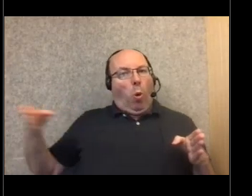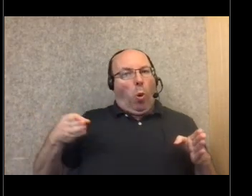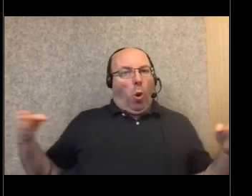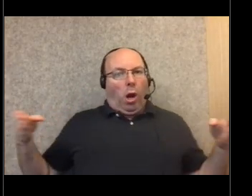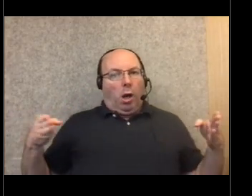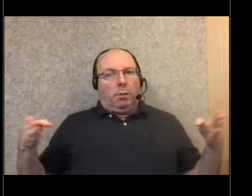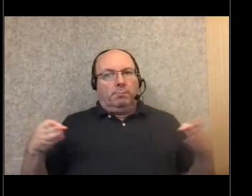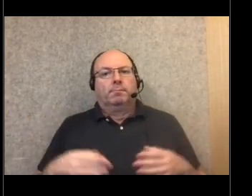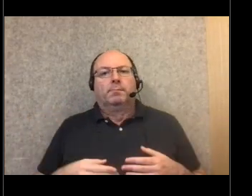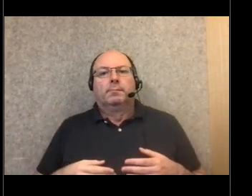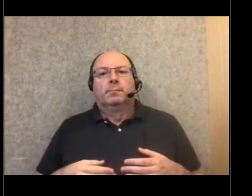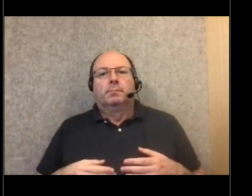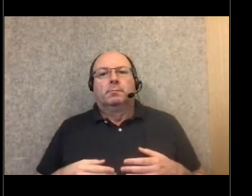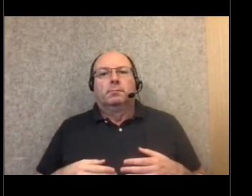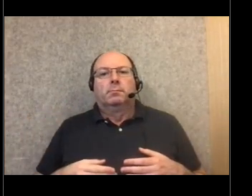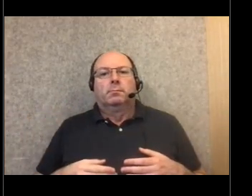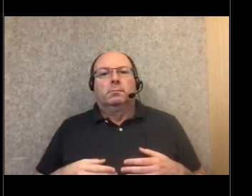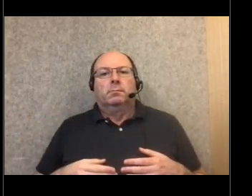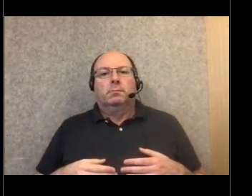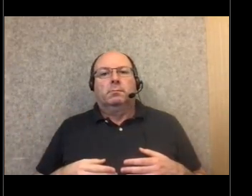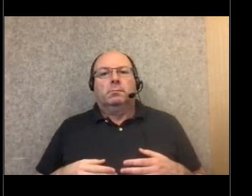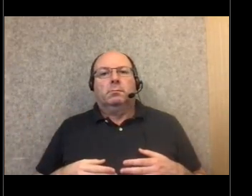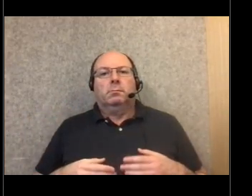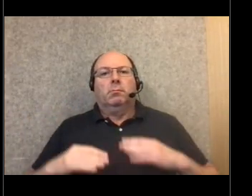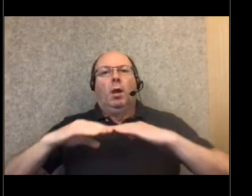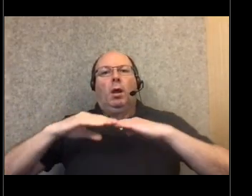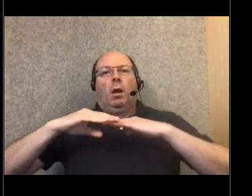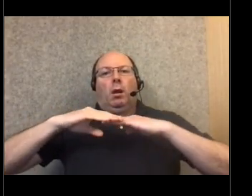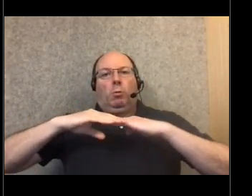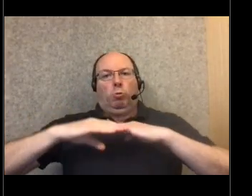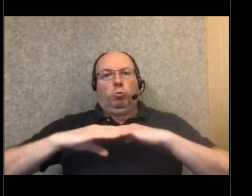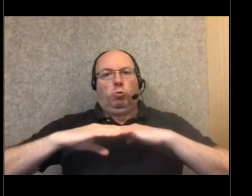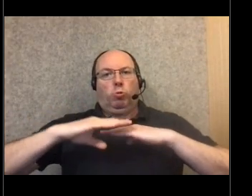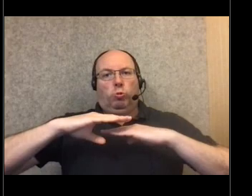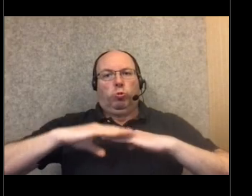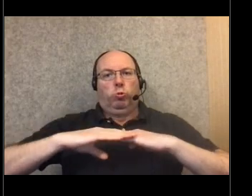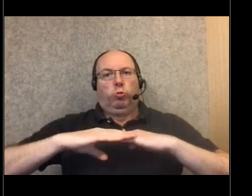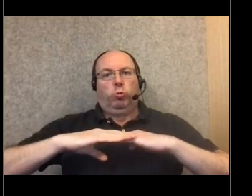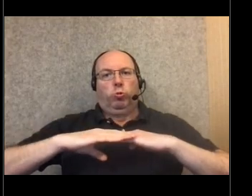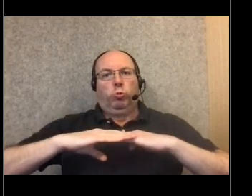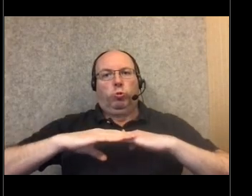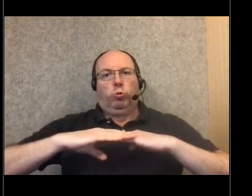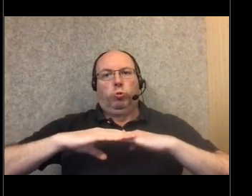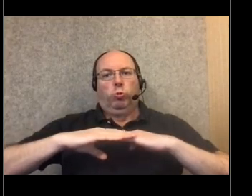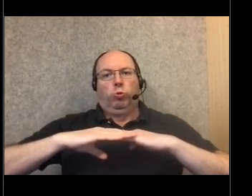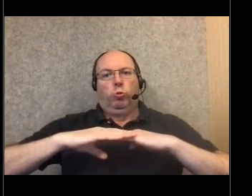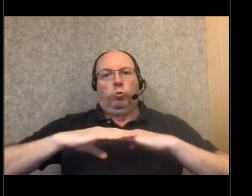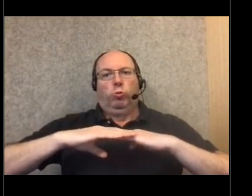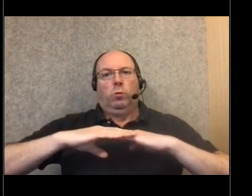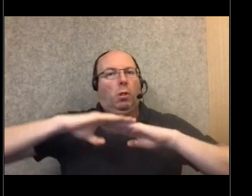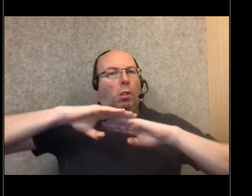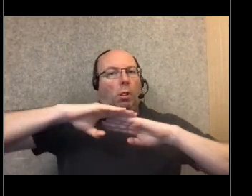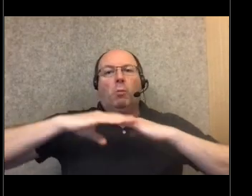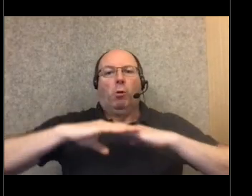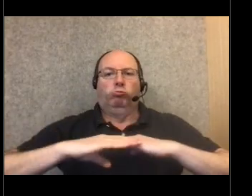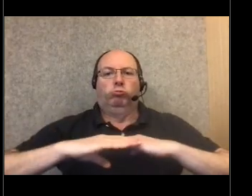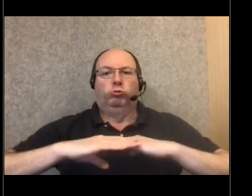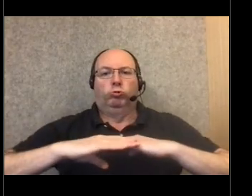low or no threshold, clear maneuvering space inside